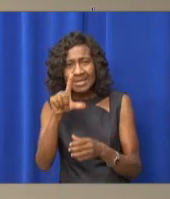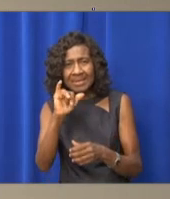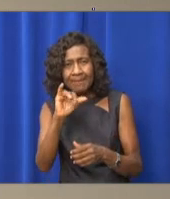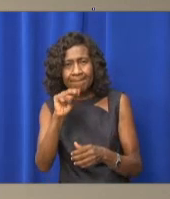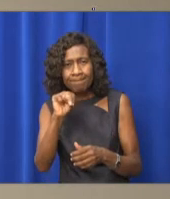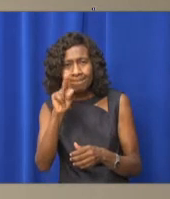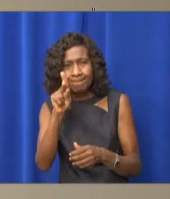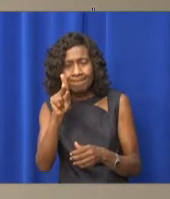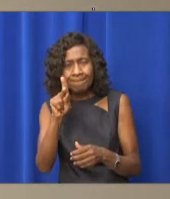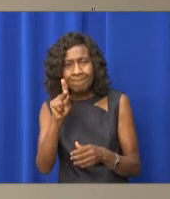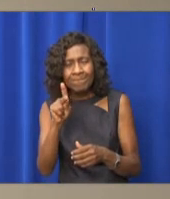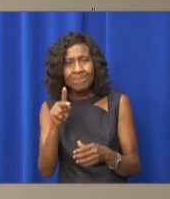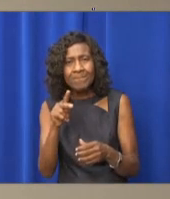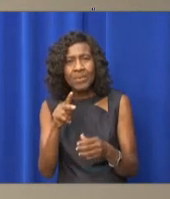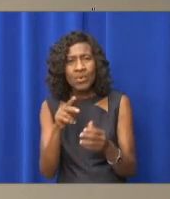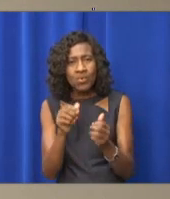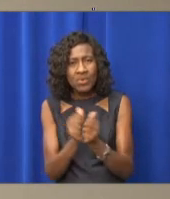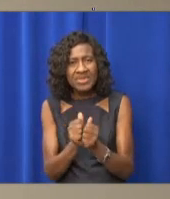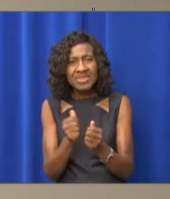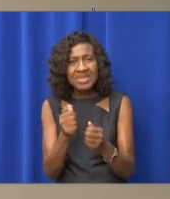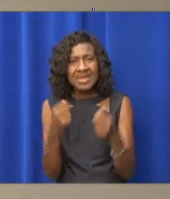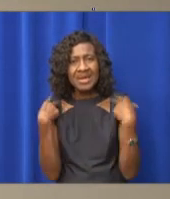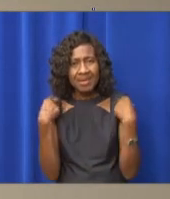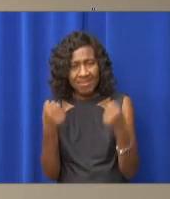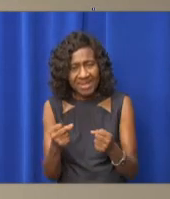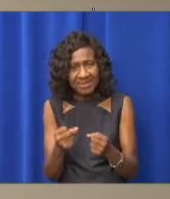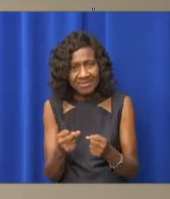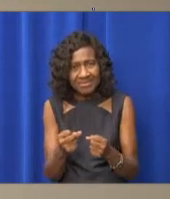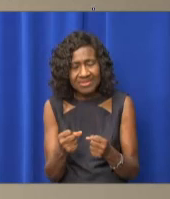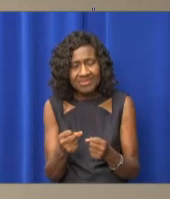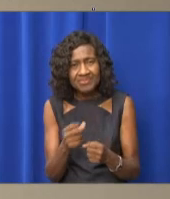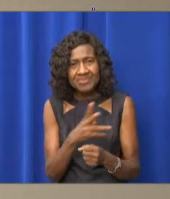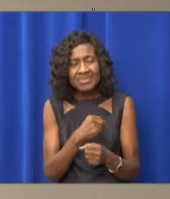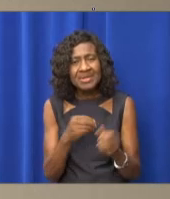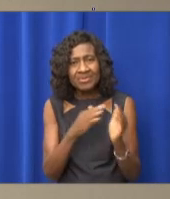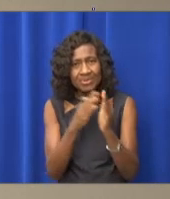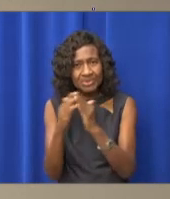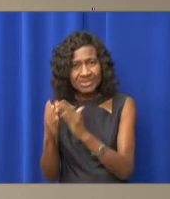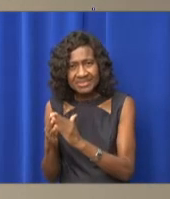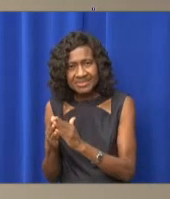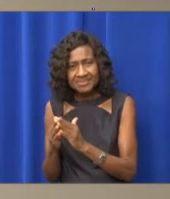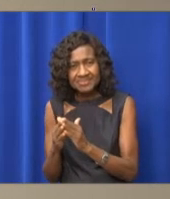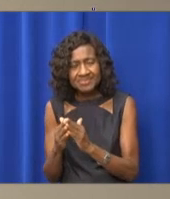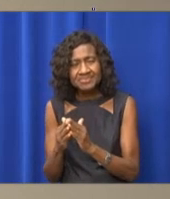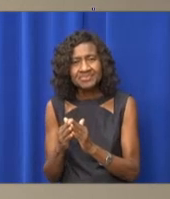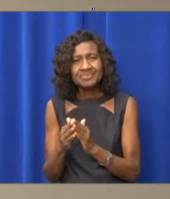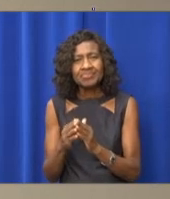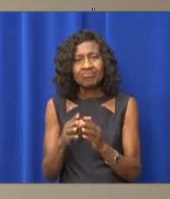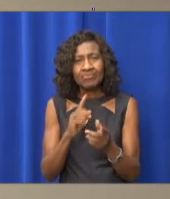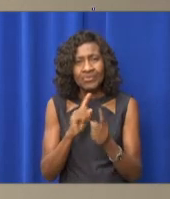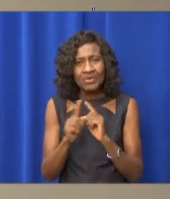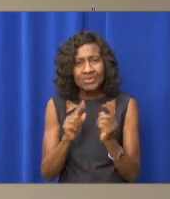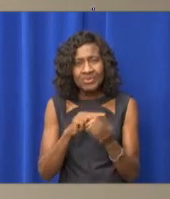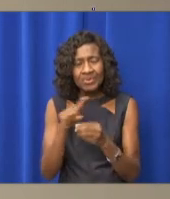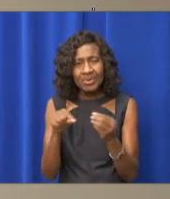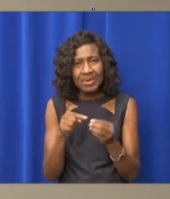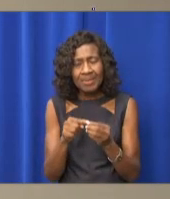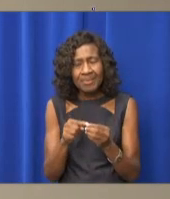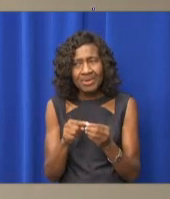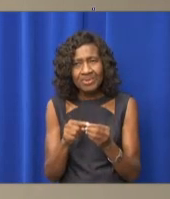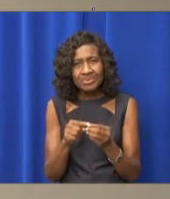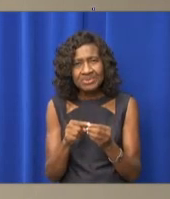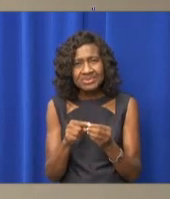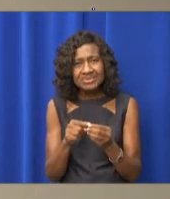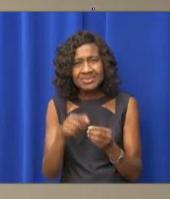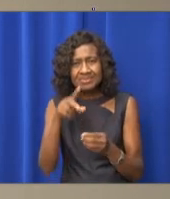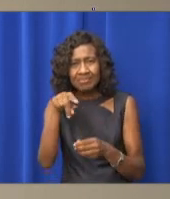economic sustainability. I have quoted the famous Roman poet Virgil before, but it seems